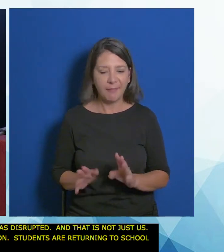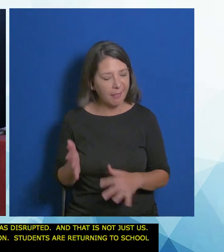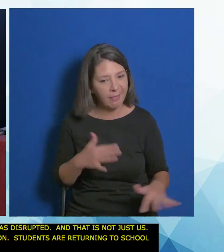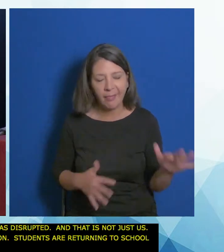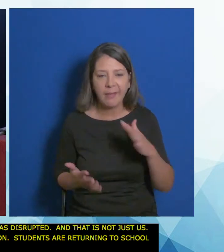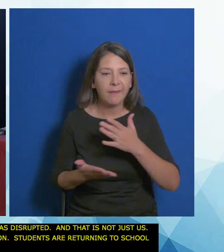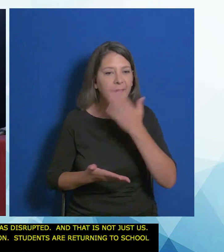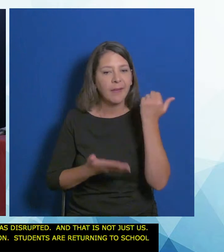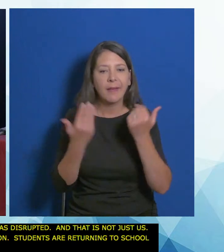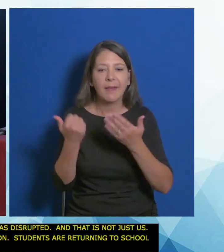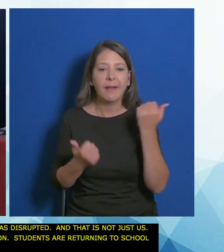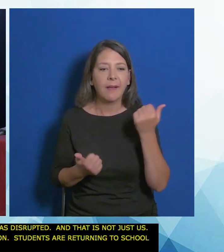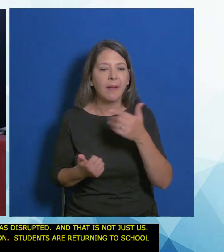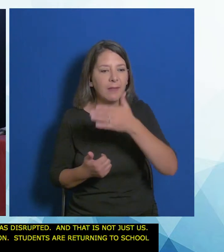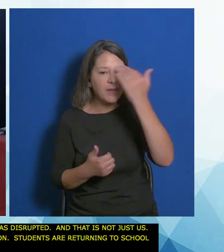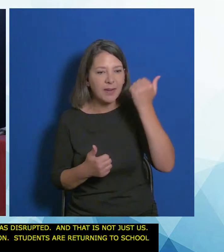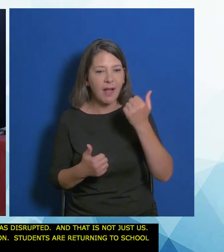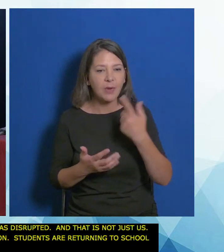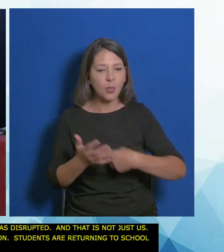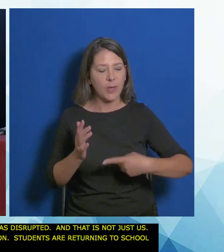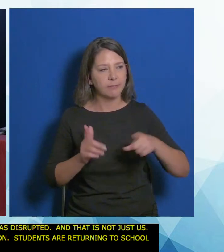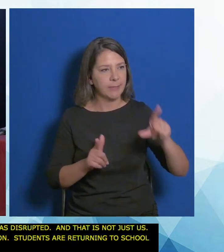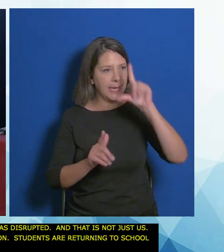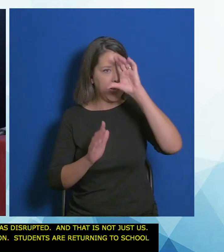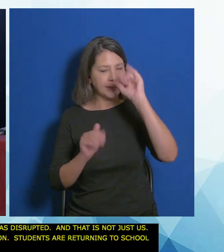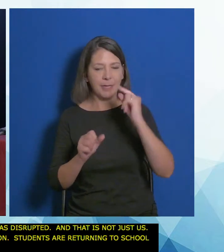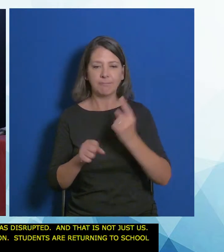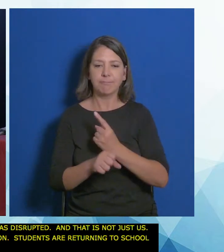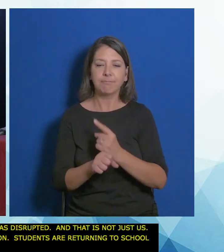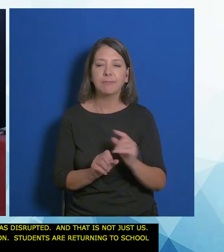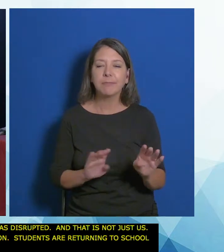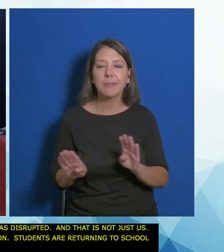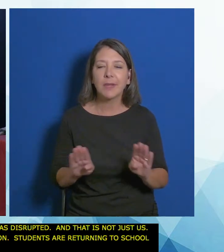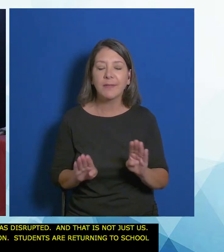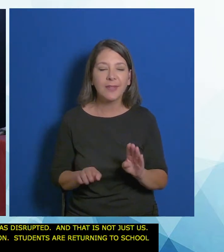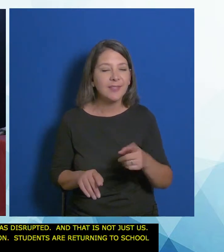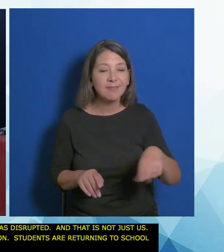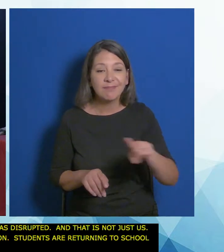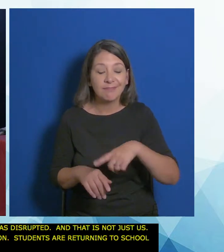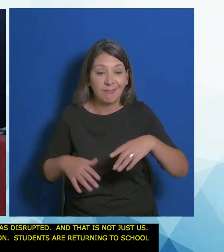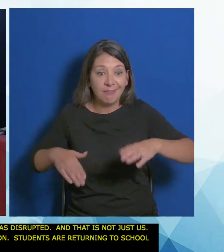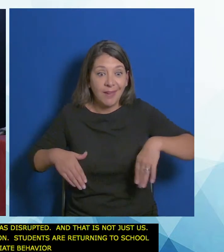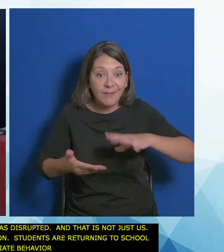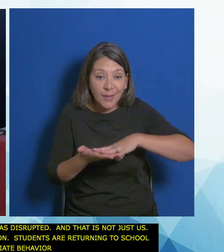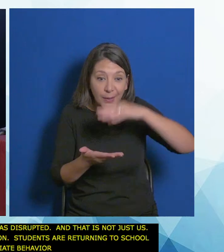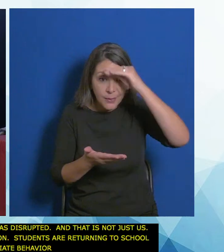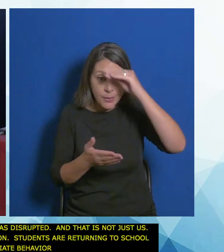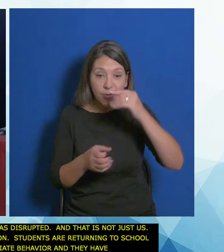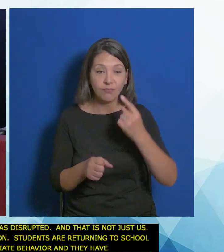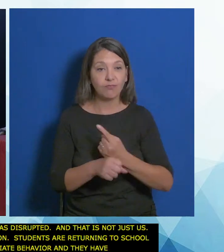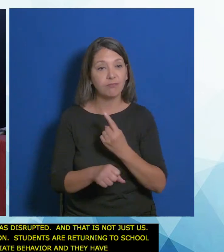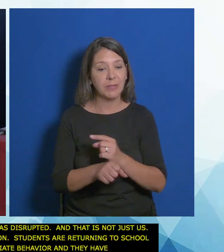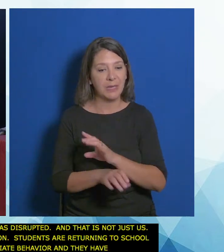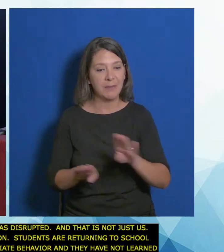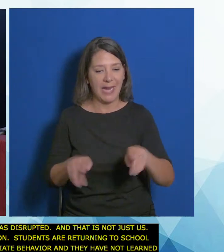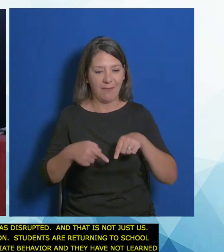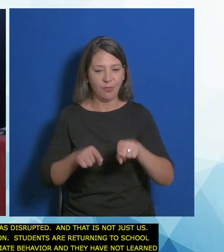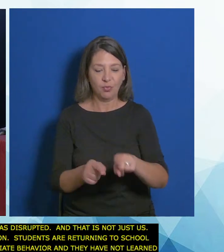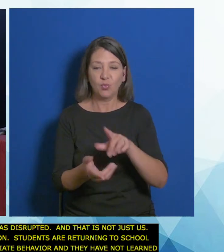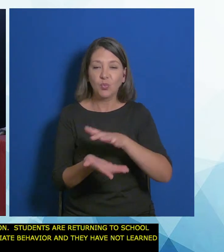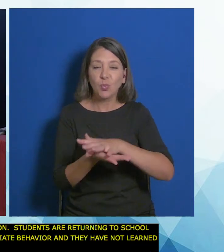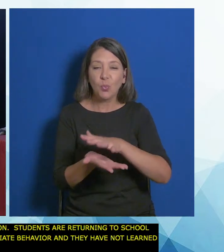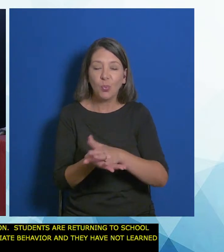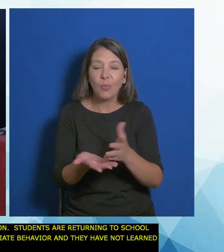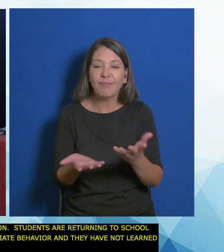expectations of appropriate behavior. They haven't learned appropriate behaviors. So we